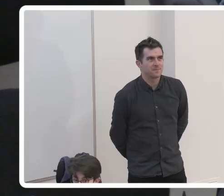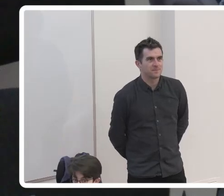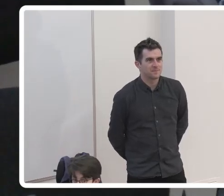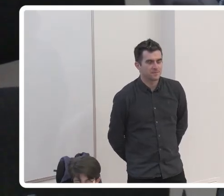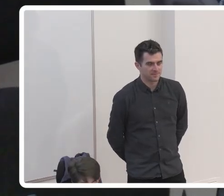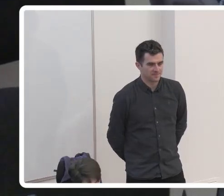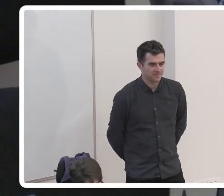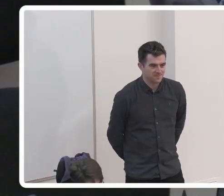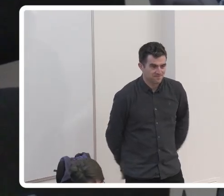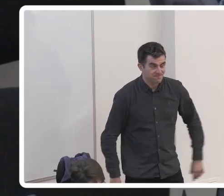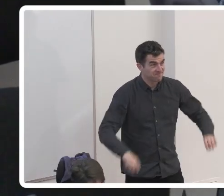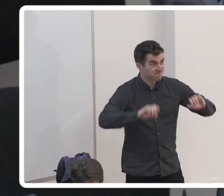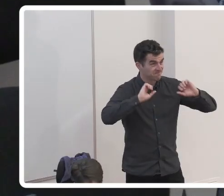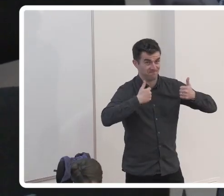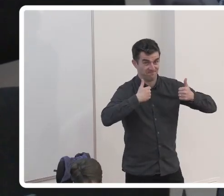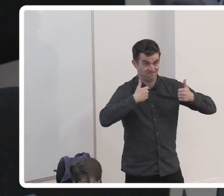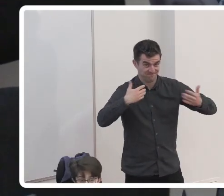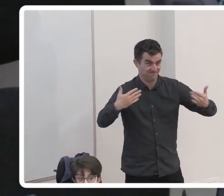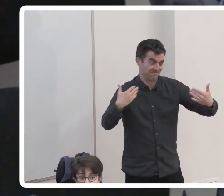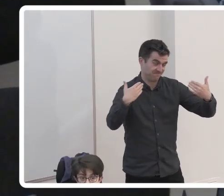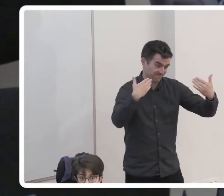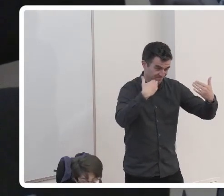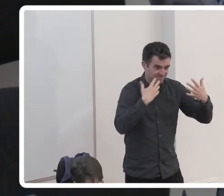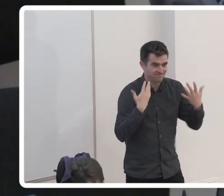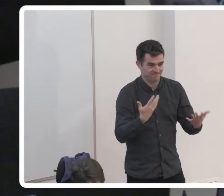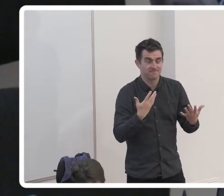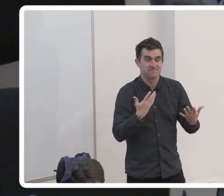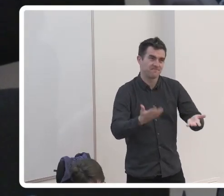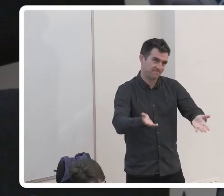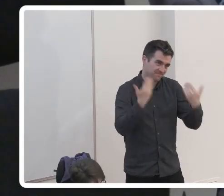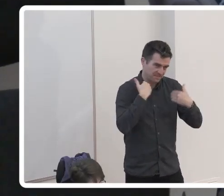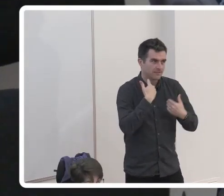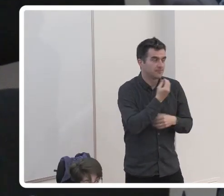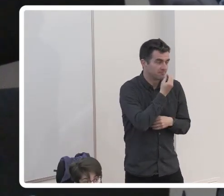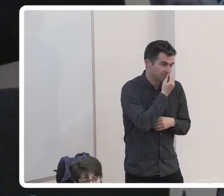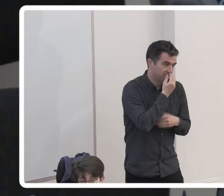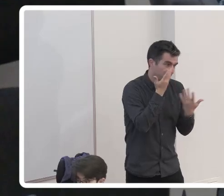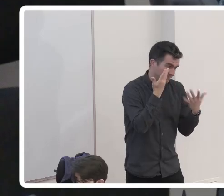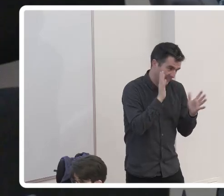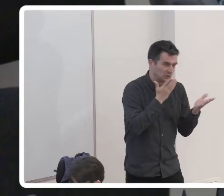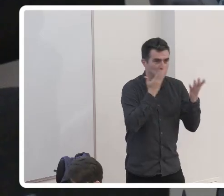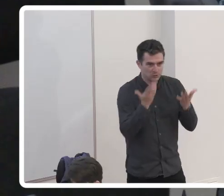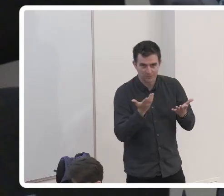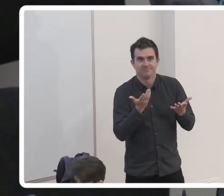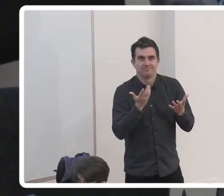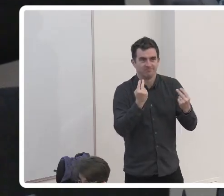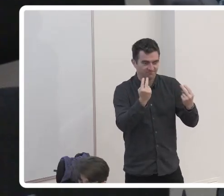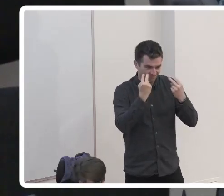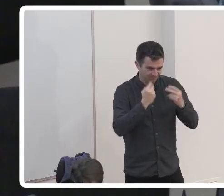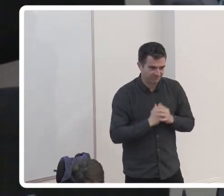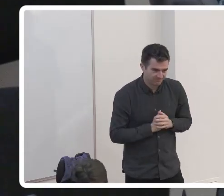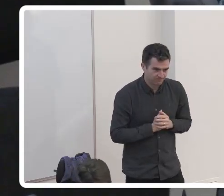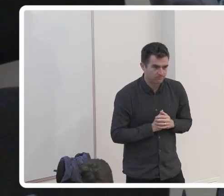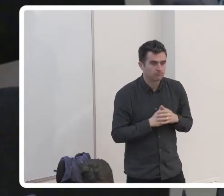panel, which is on monitoring human rights obligations. So we have two speakers here in the room,